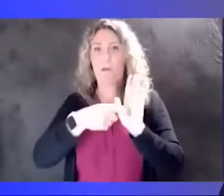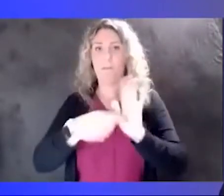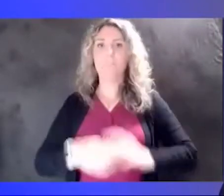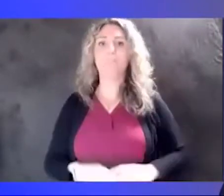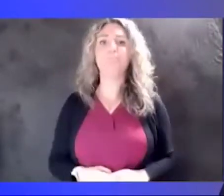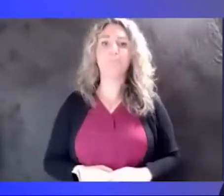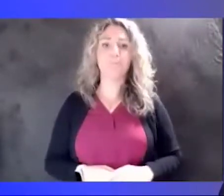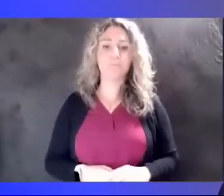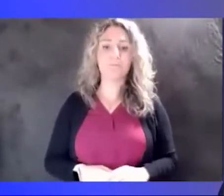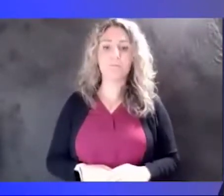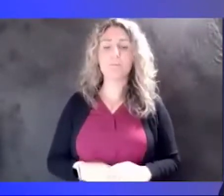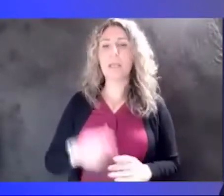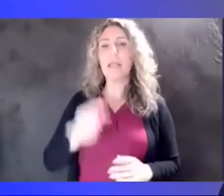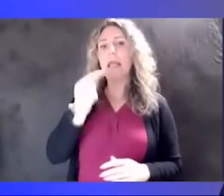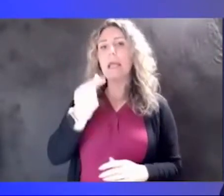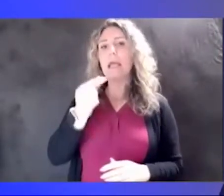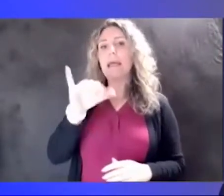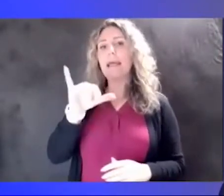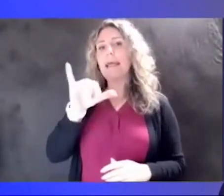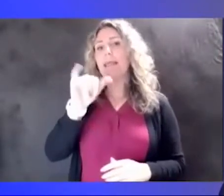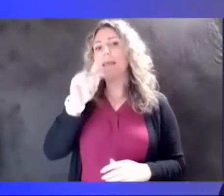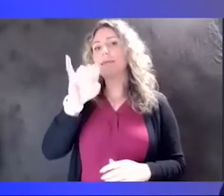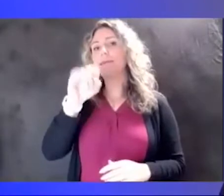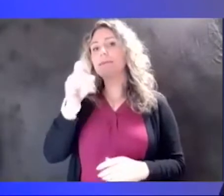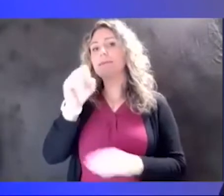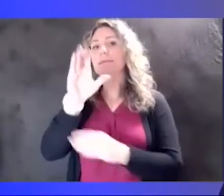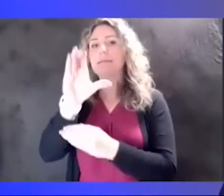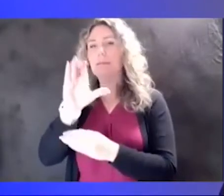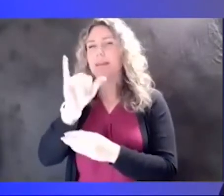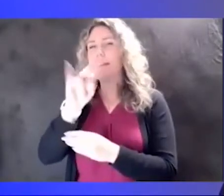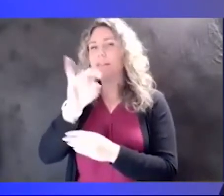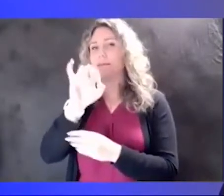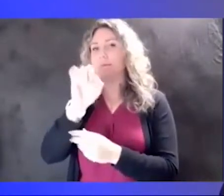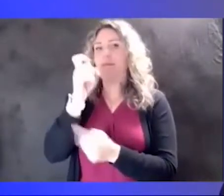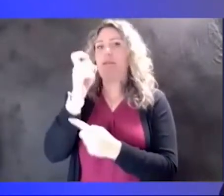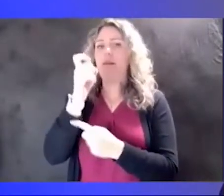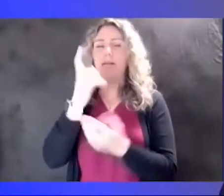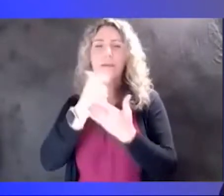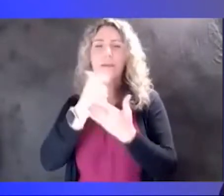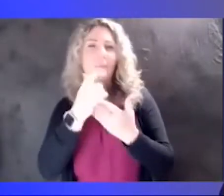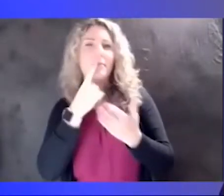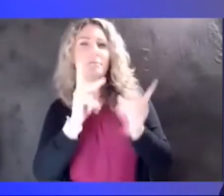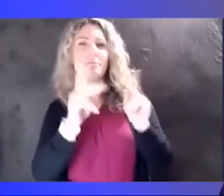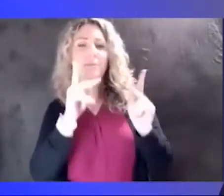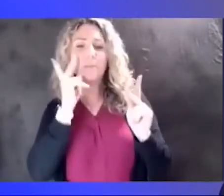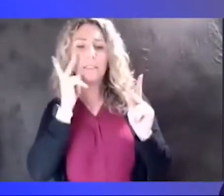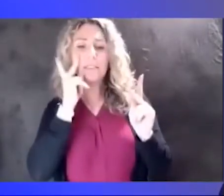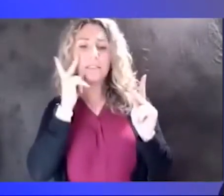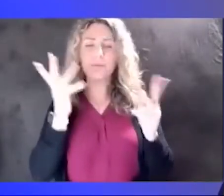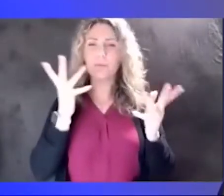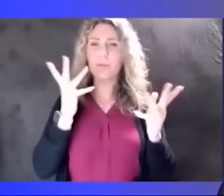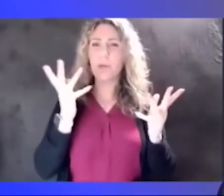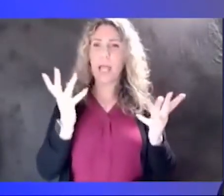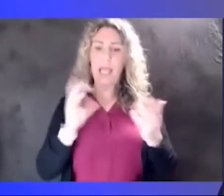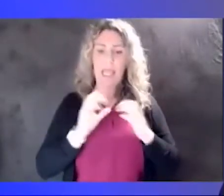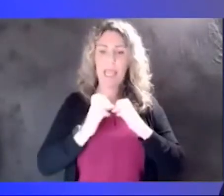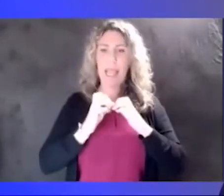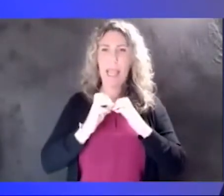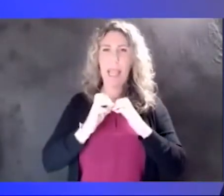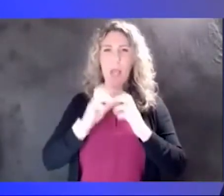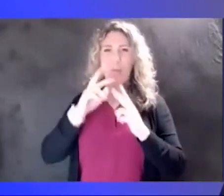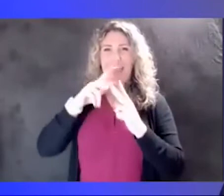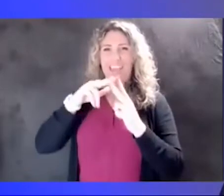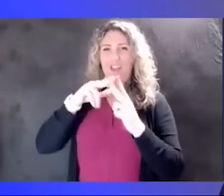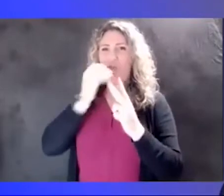Glycemic index, I'd rather help people see sort of the kind of how you might pair foods to